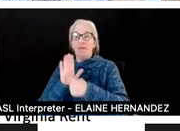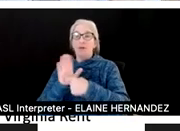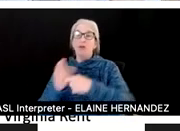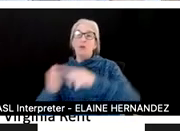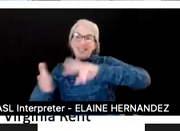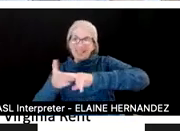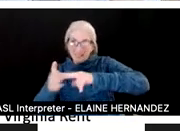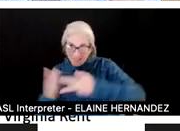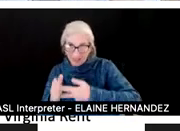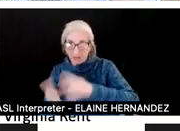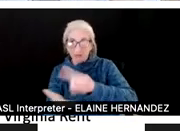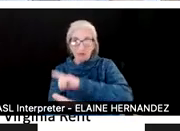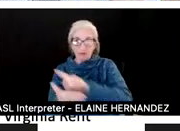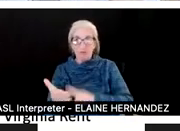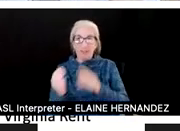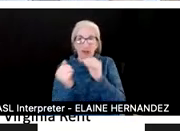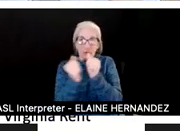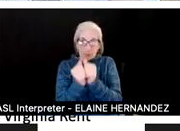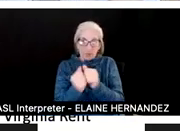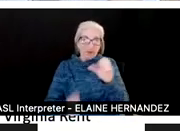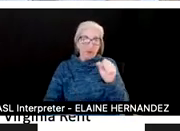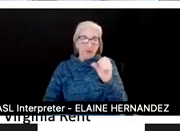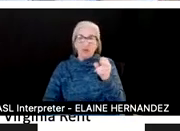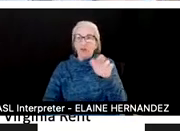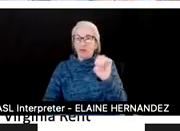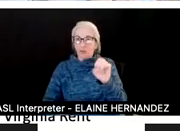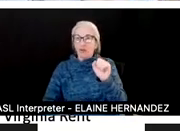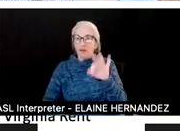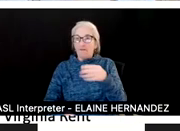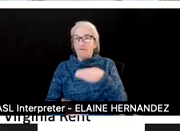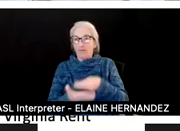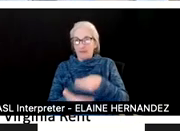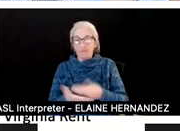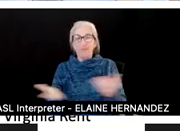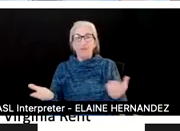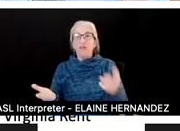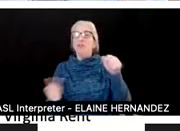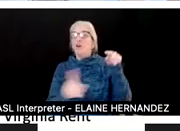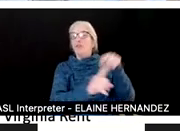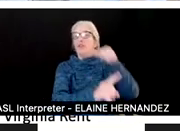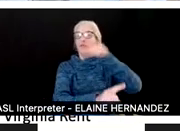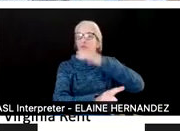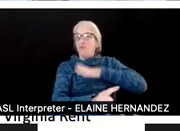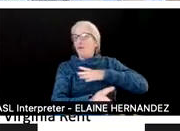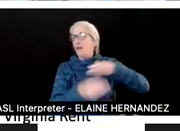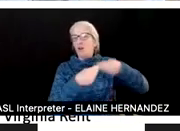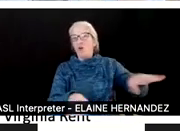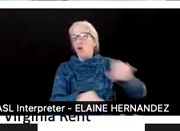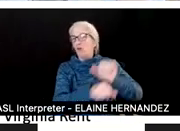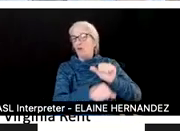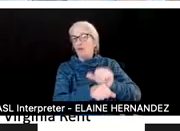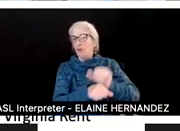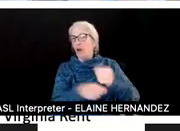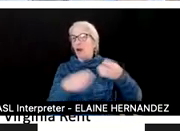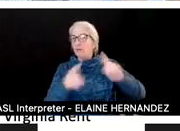look like. So in this scenario, Michelle lost her job during the pandemic and she's struggling to keep up to date on